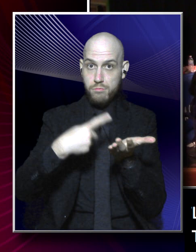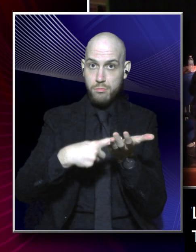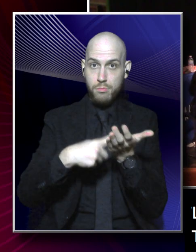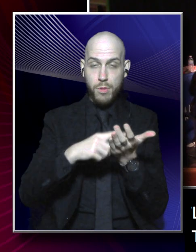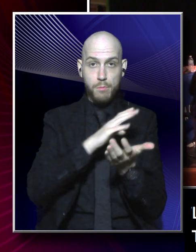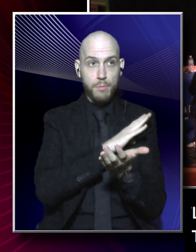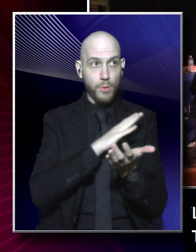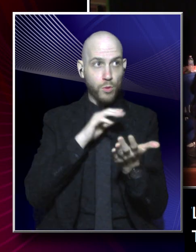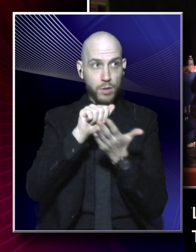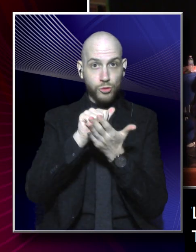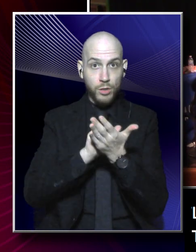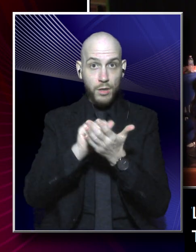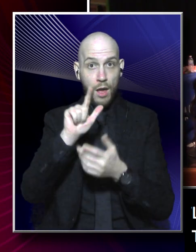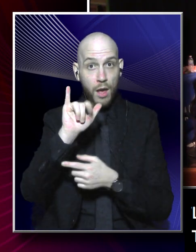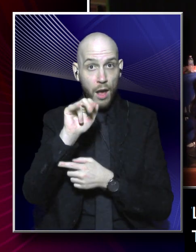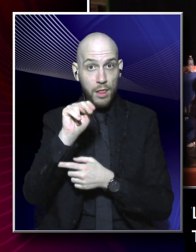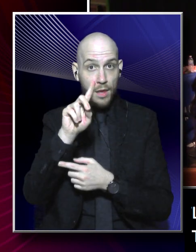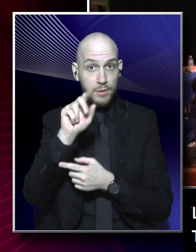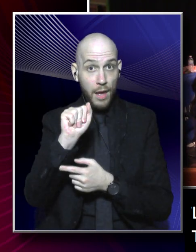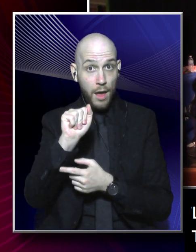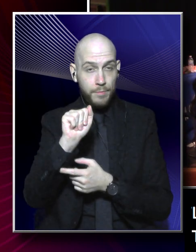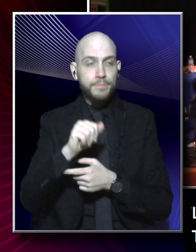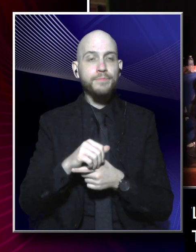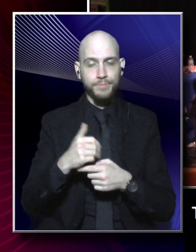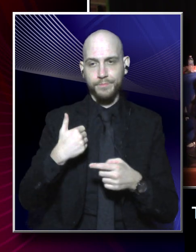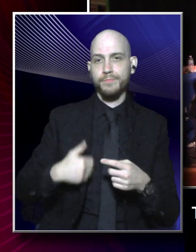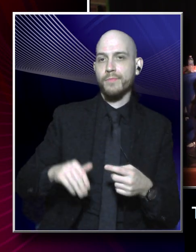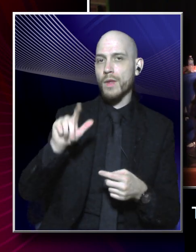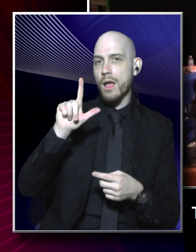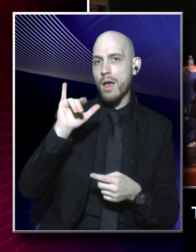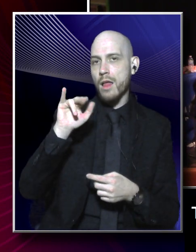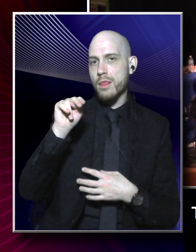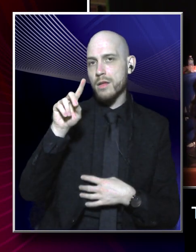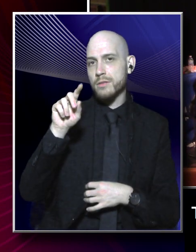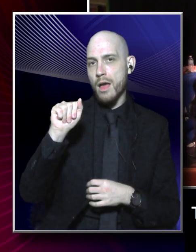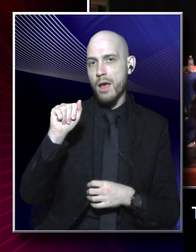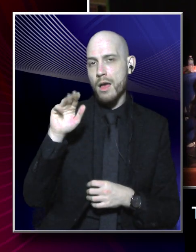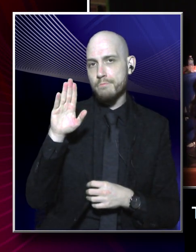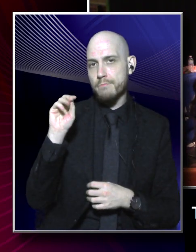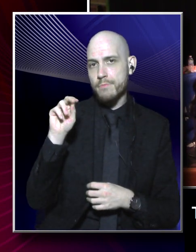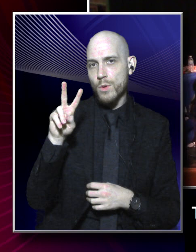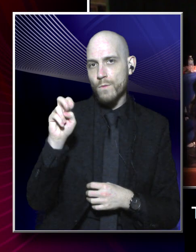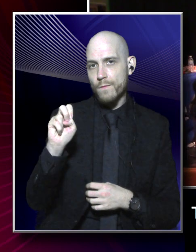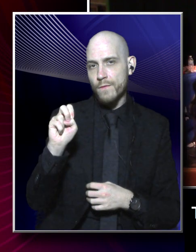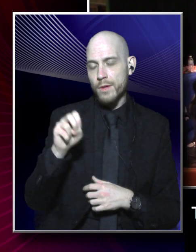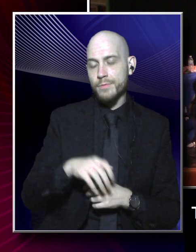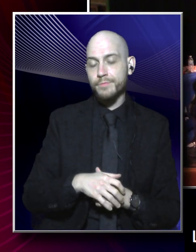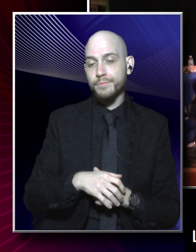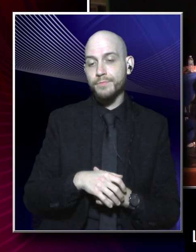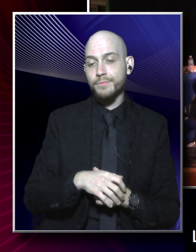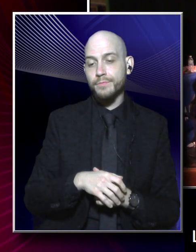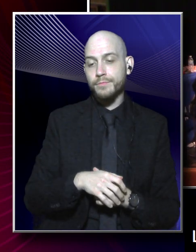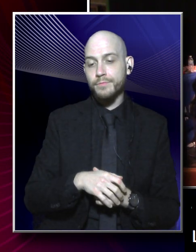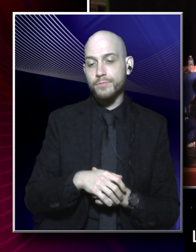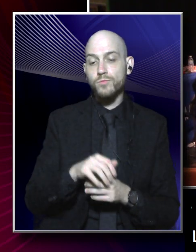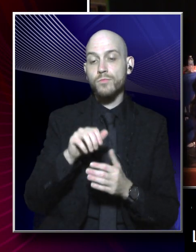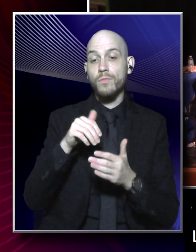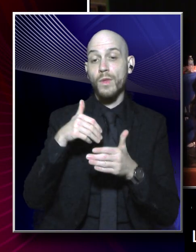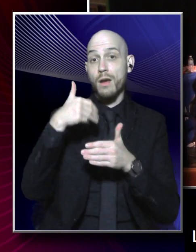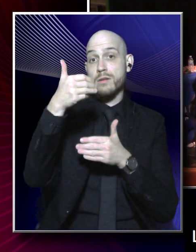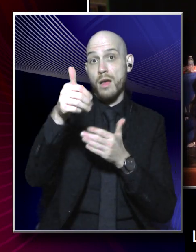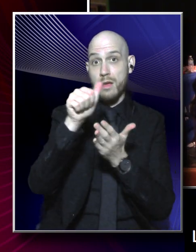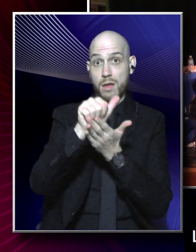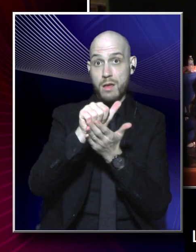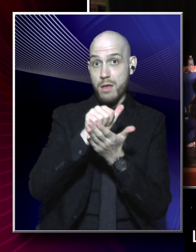Linda? Linda? Yes, Linda Bowe speaking. I would like to see on the agenda at the next board